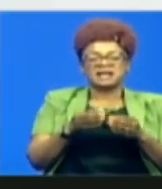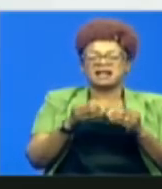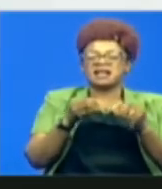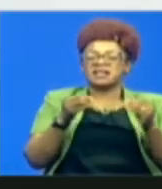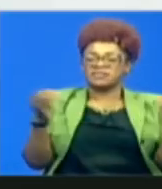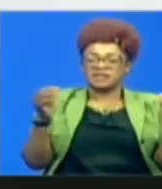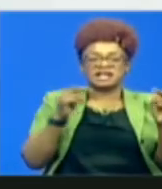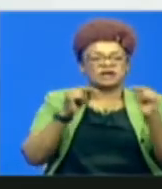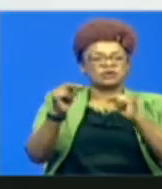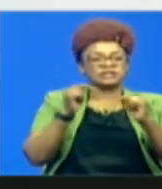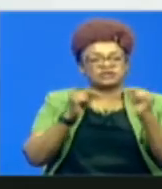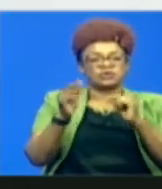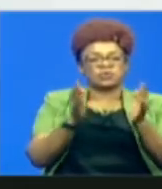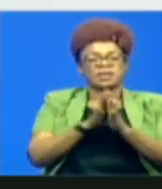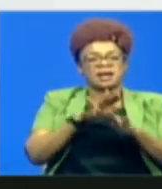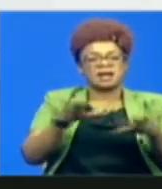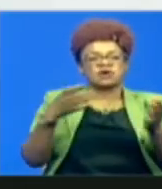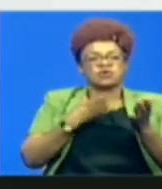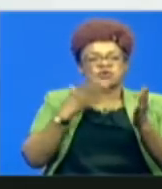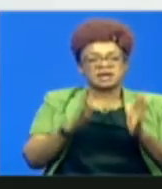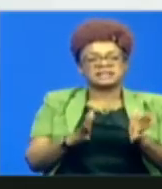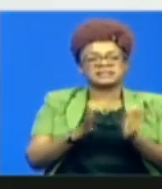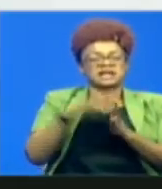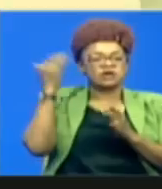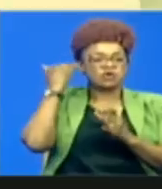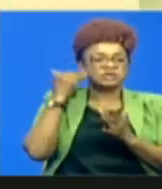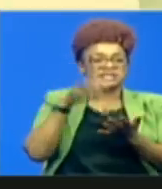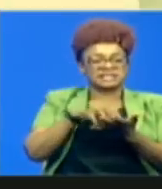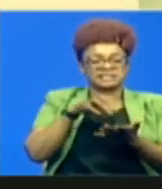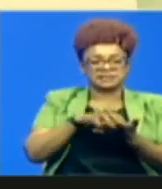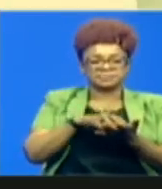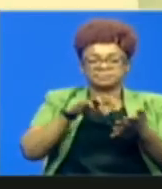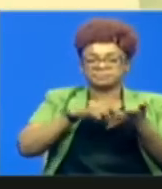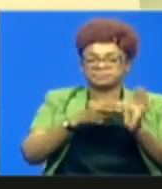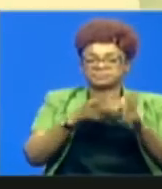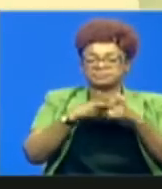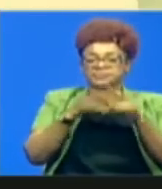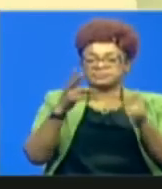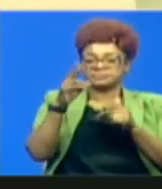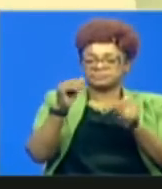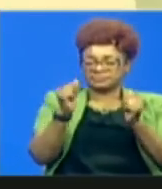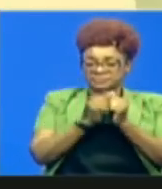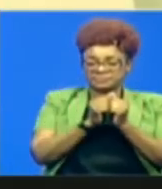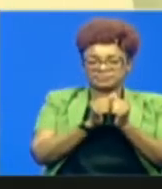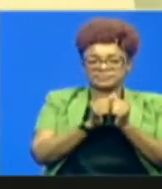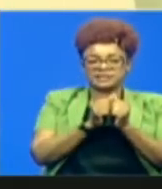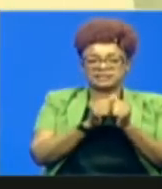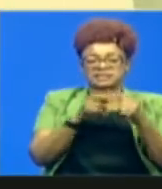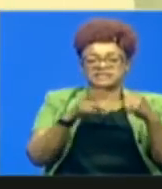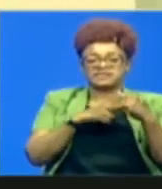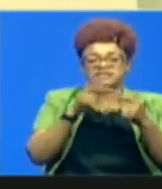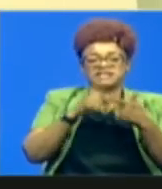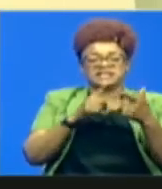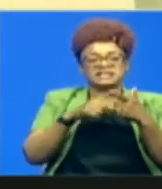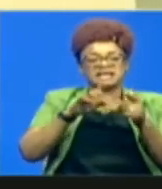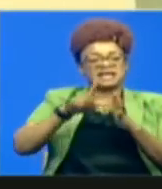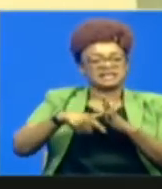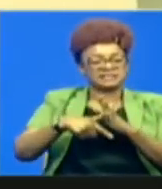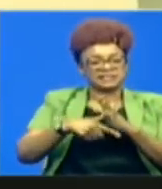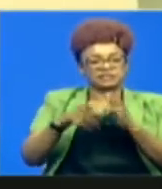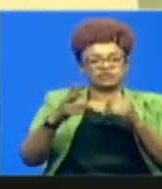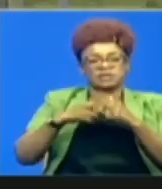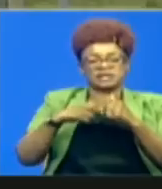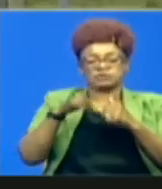with landowners and court cases. The project began in December of 2010 and ended 7 years later in July of